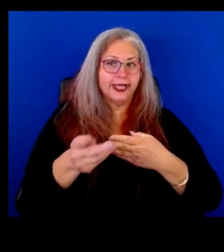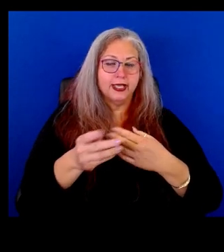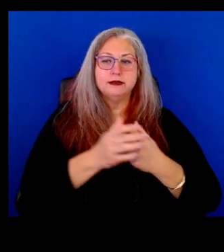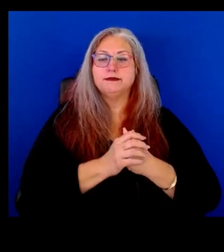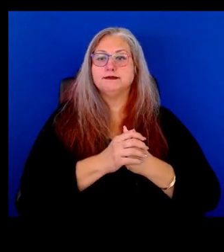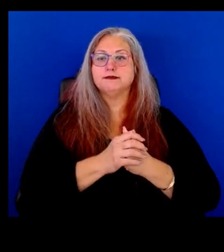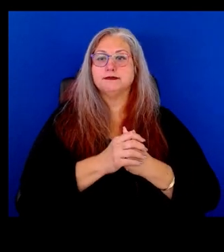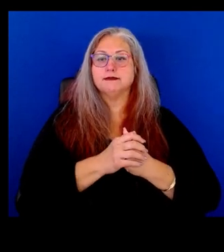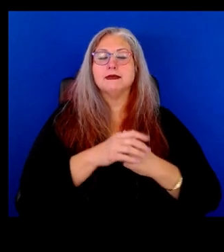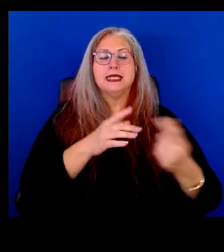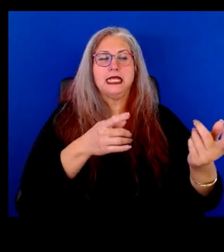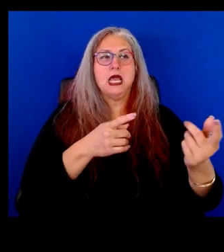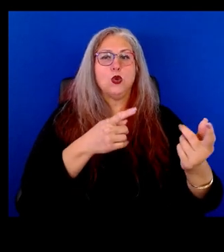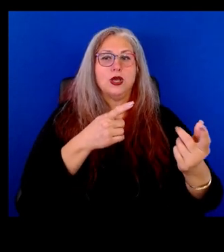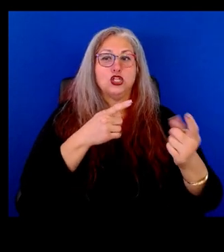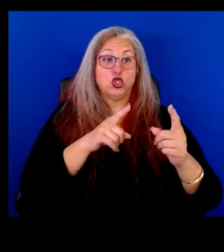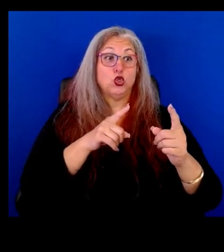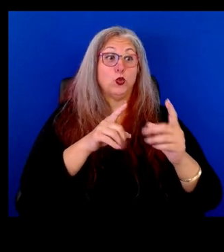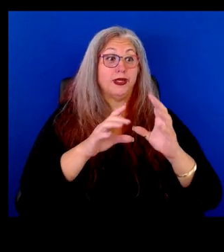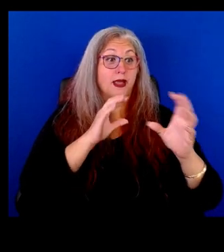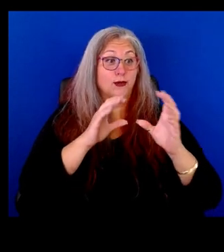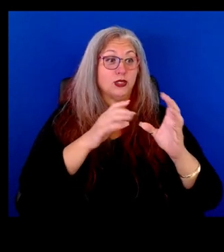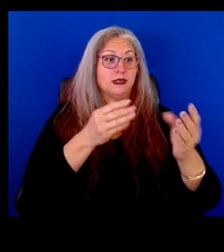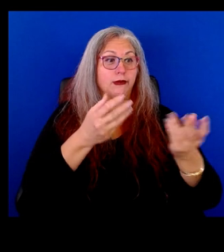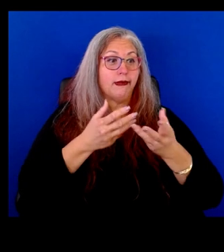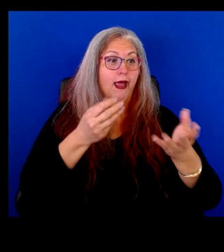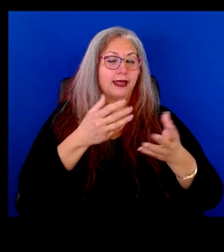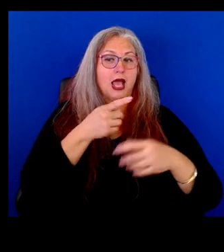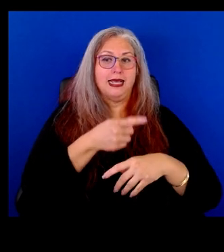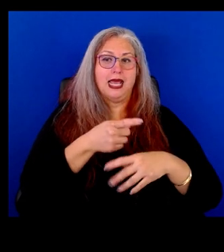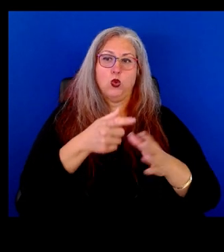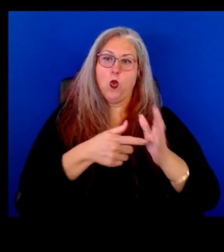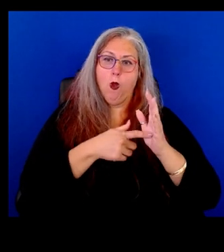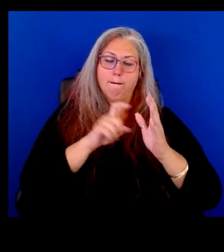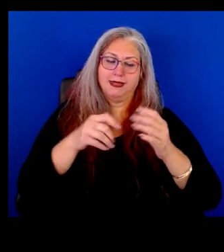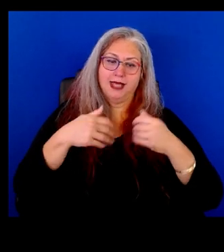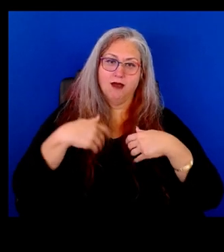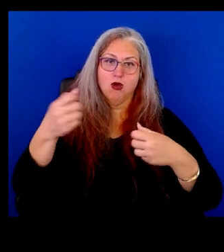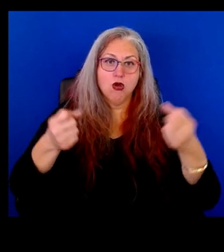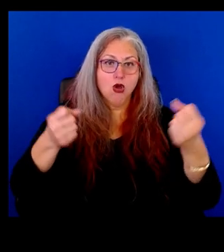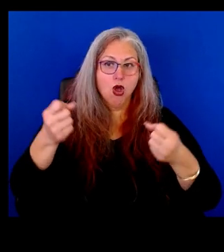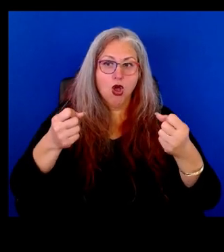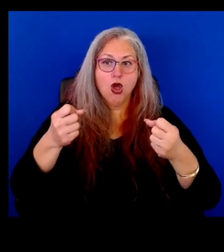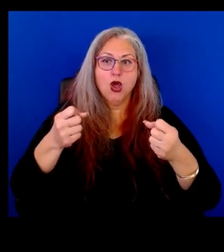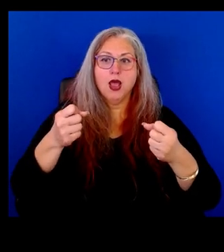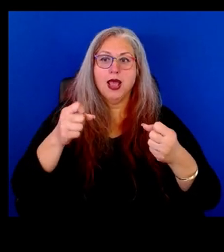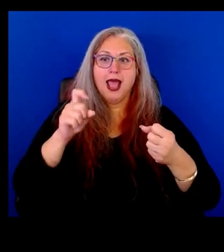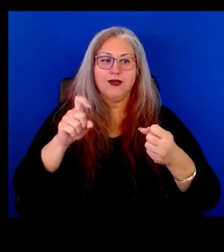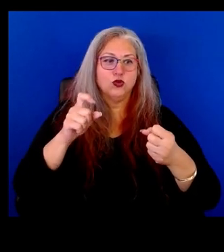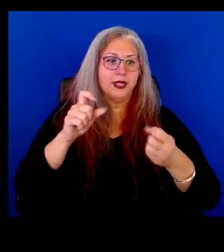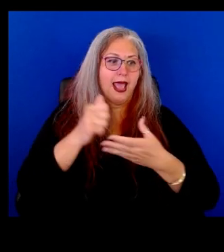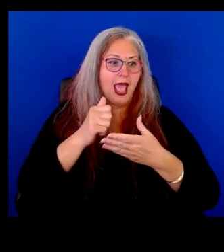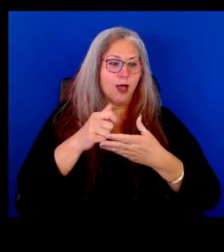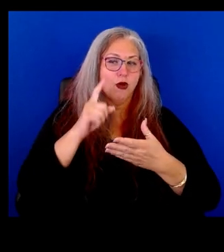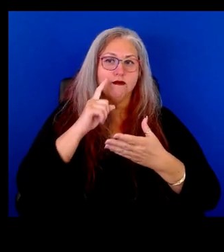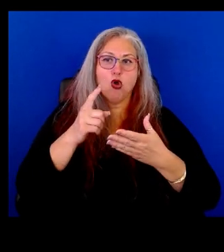And they would tell her during their communications that they would require cars, they would require